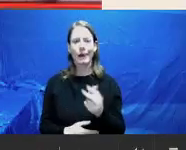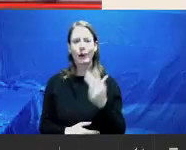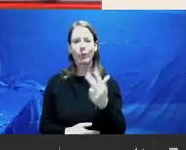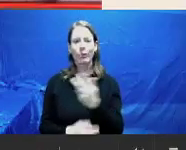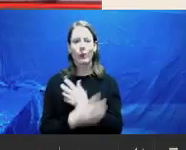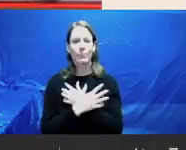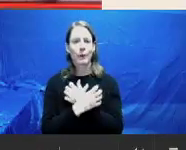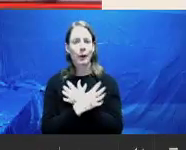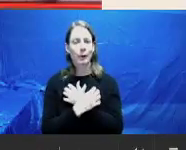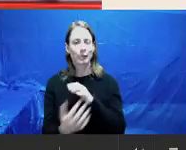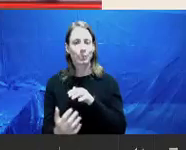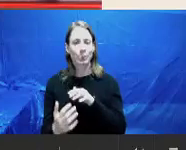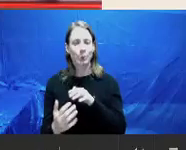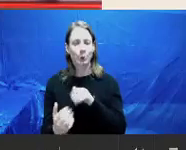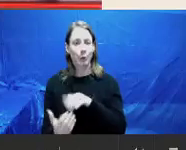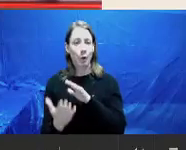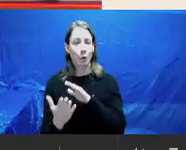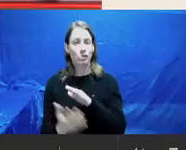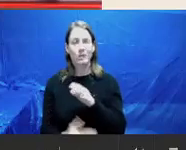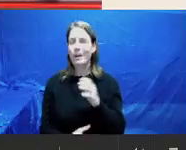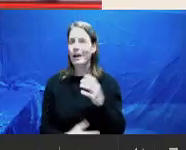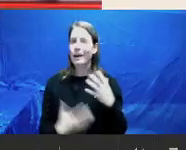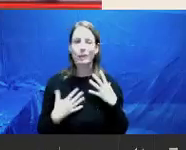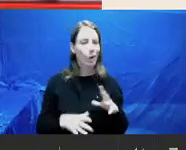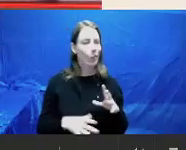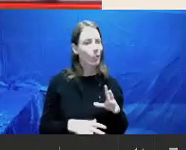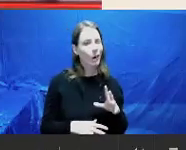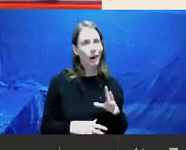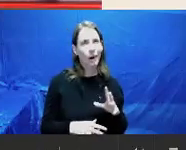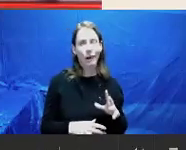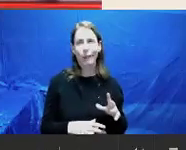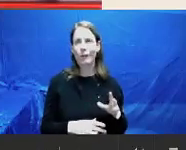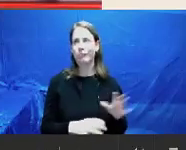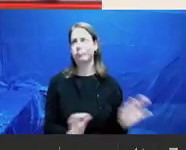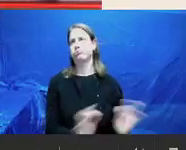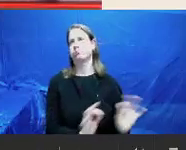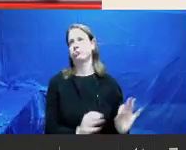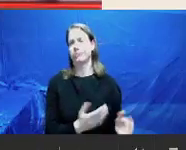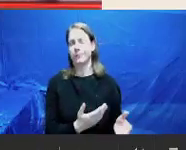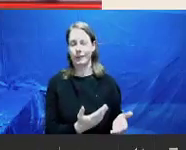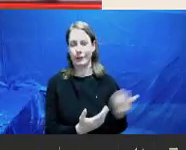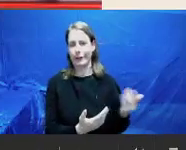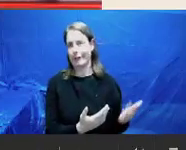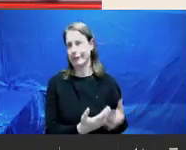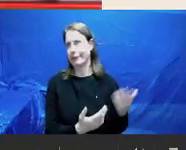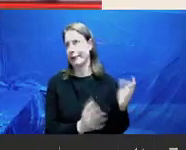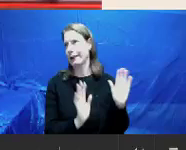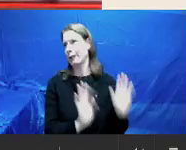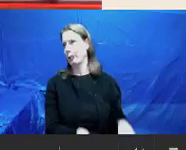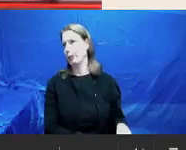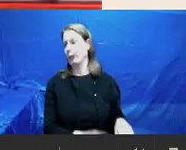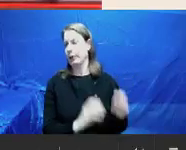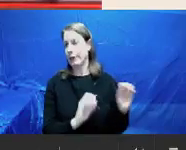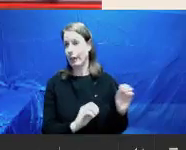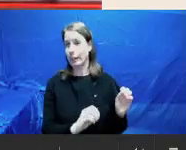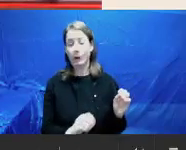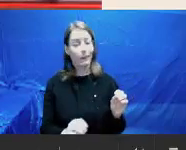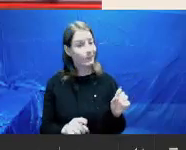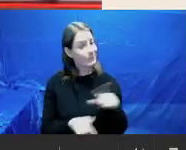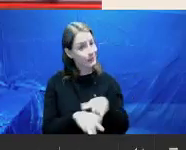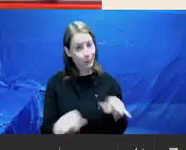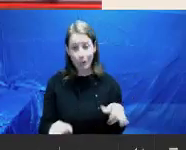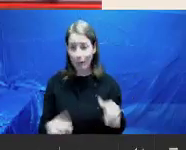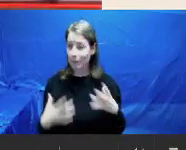not thinking. But I also want to make sure that they're not reading something so challenging that they're having to look up every other